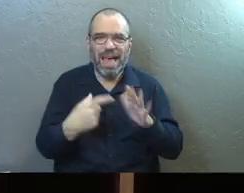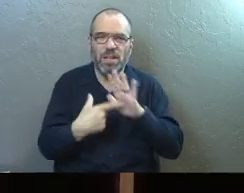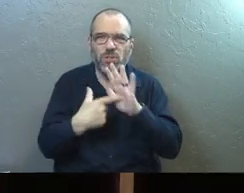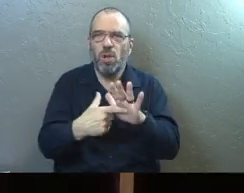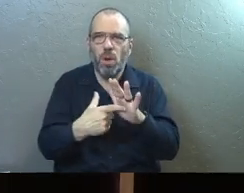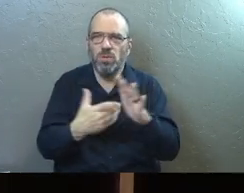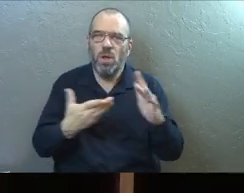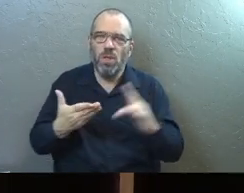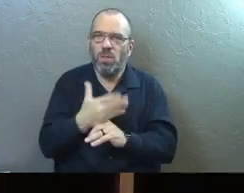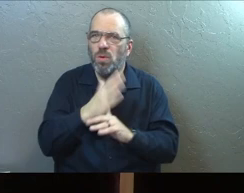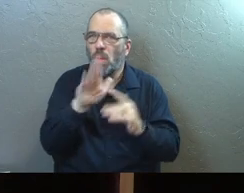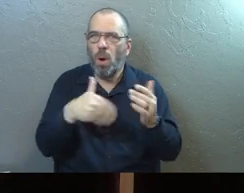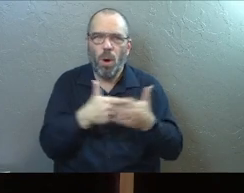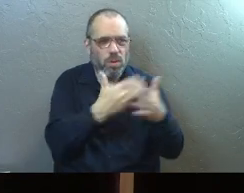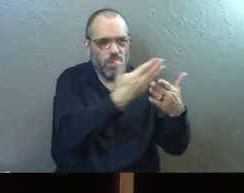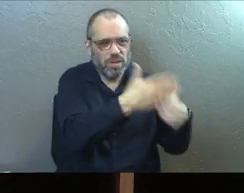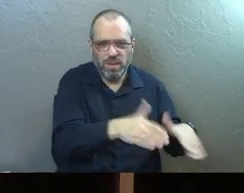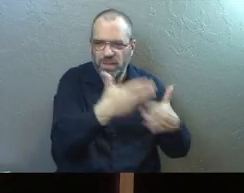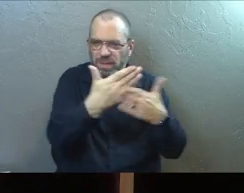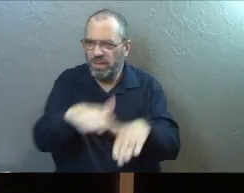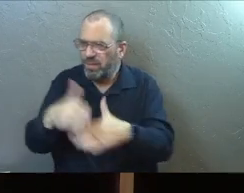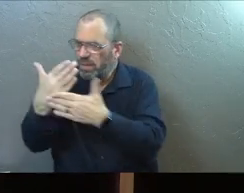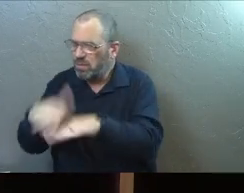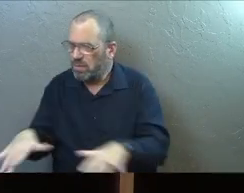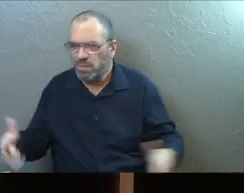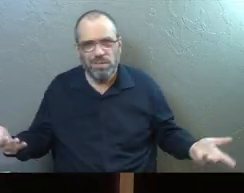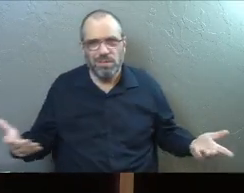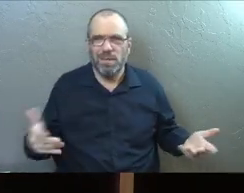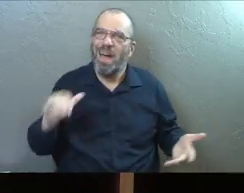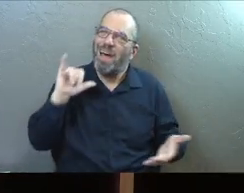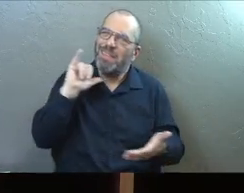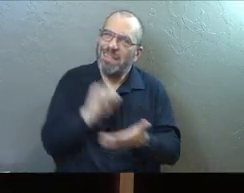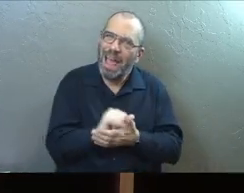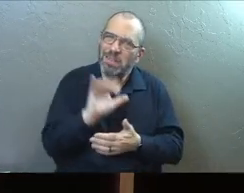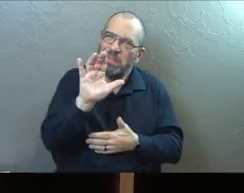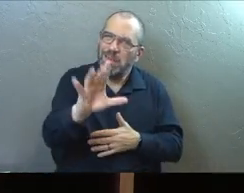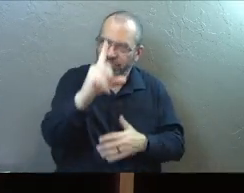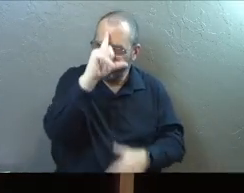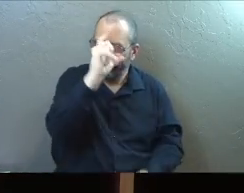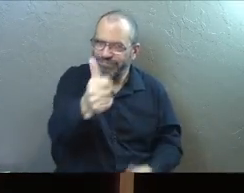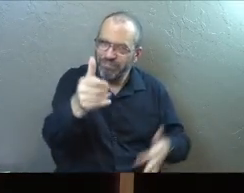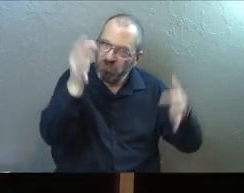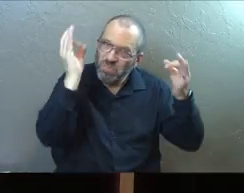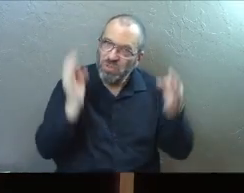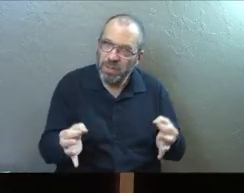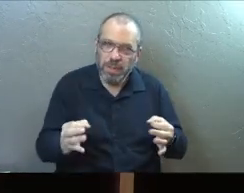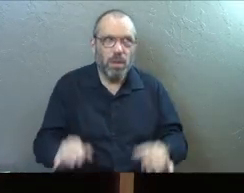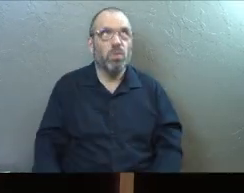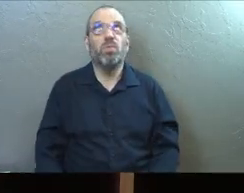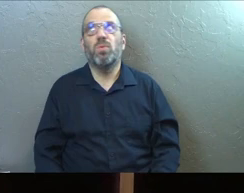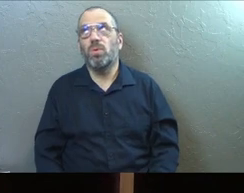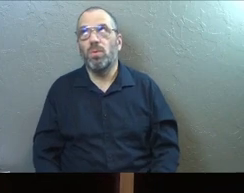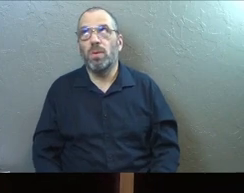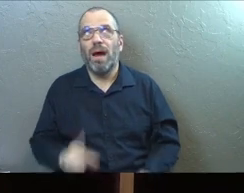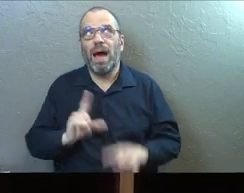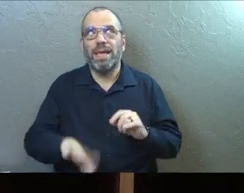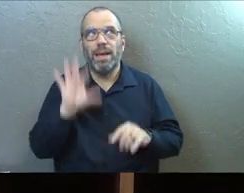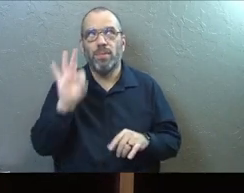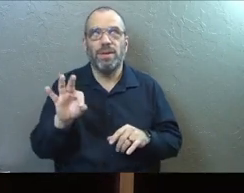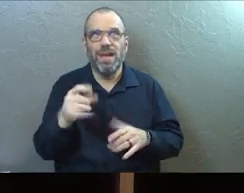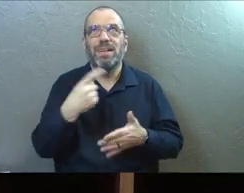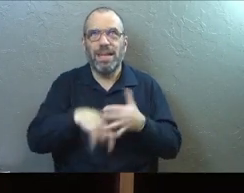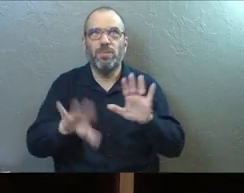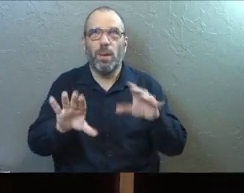all the divisions that are around us. That's a choice. I can't preach that one yet. That's next